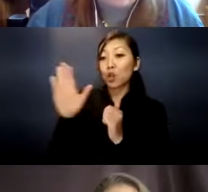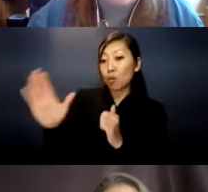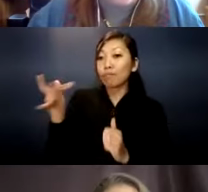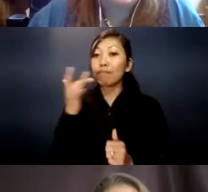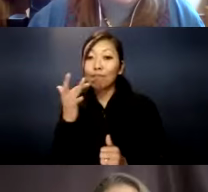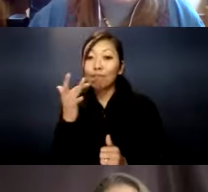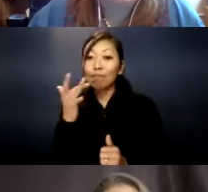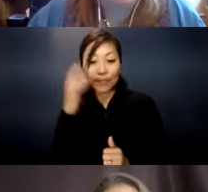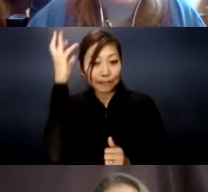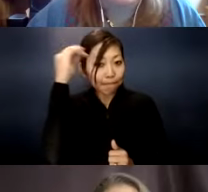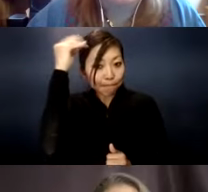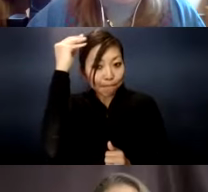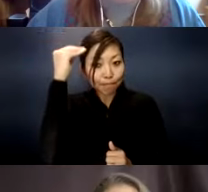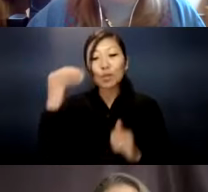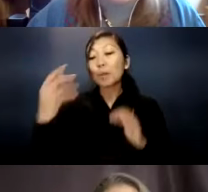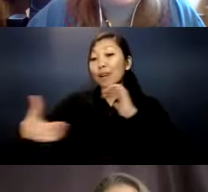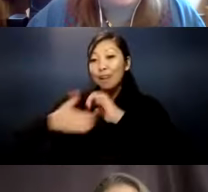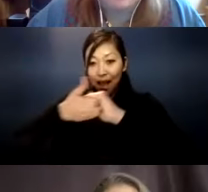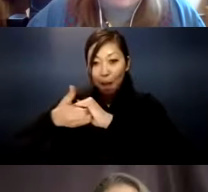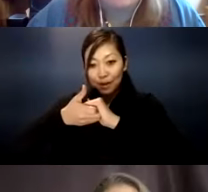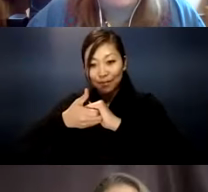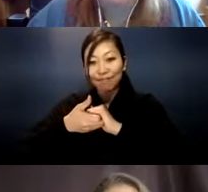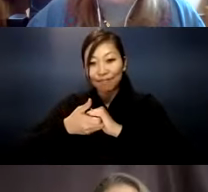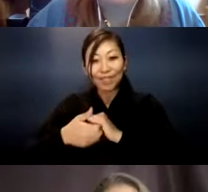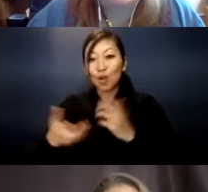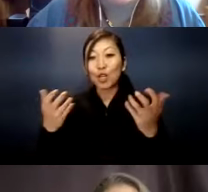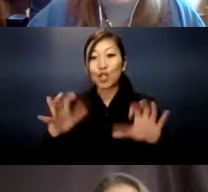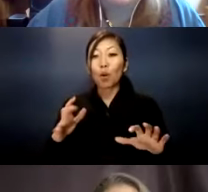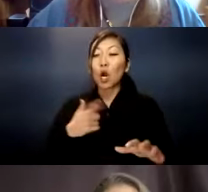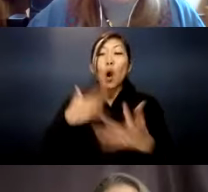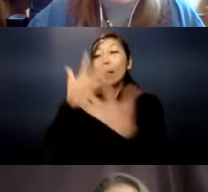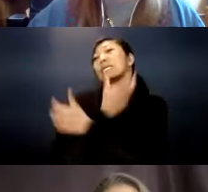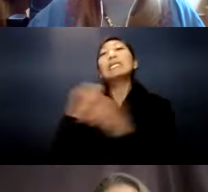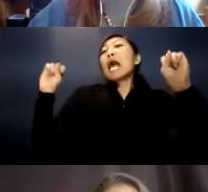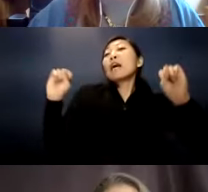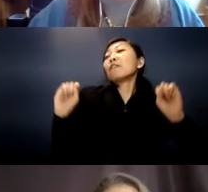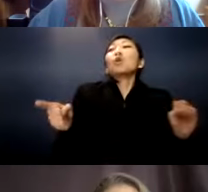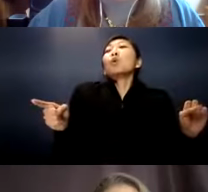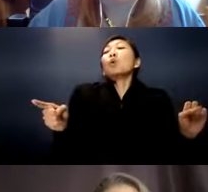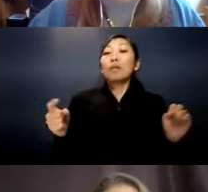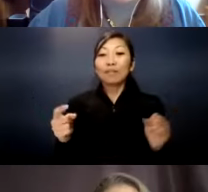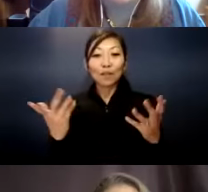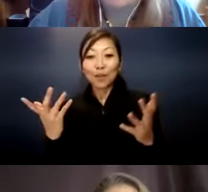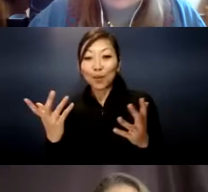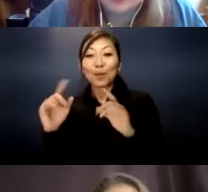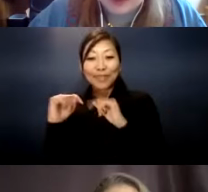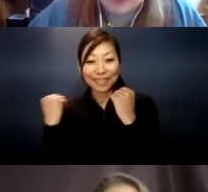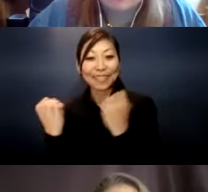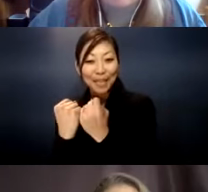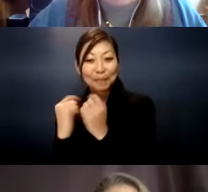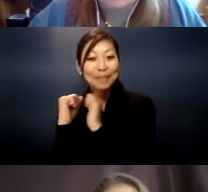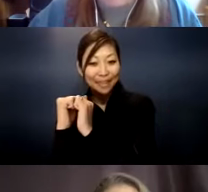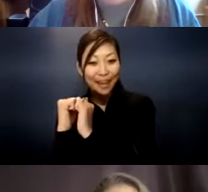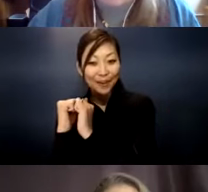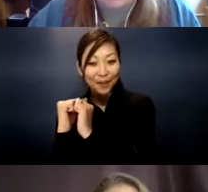collaborative. We're not gonna immediately go into rescue mode. We're gonna say, hey, we're on a team here, and that team is team